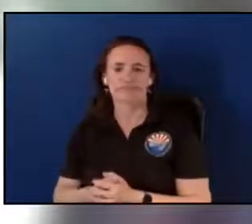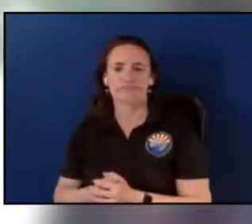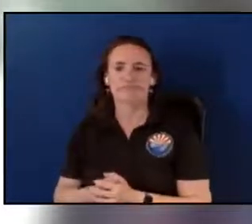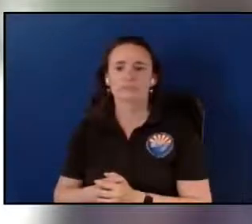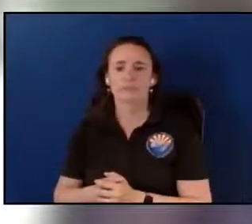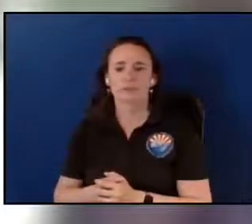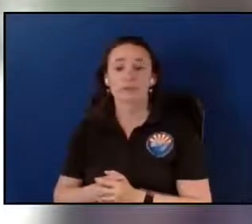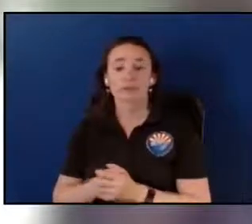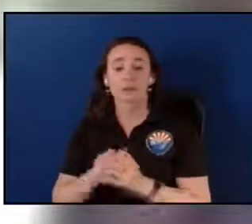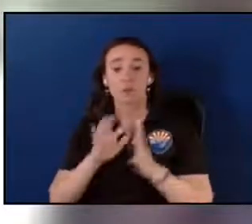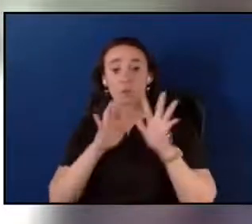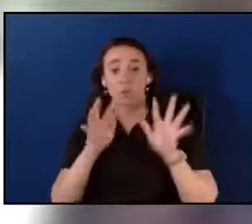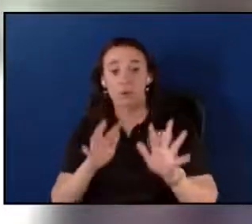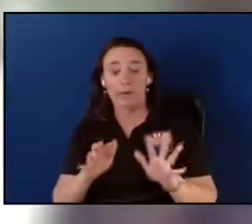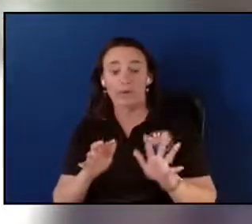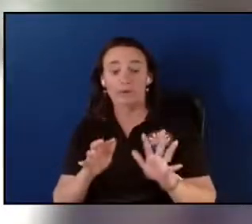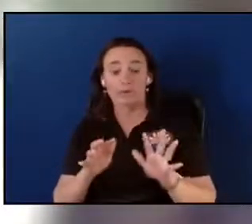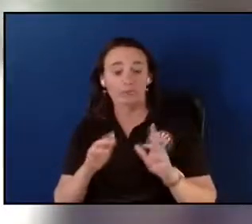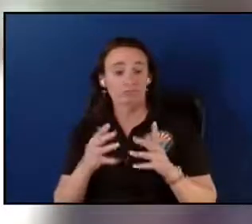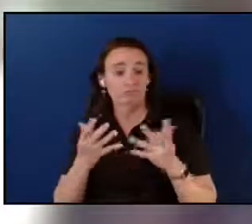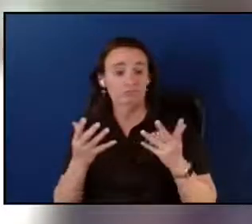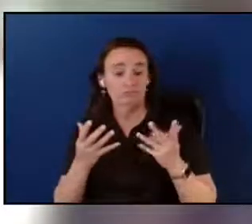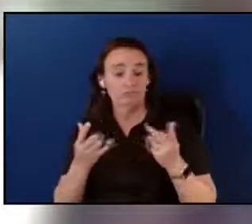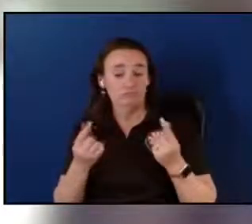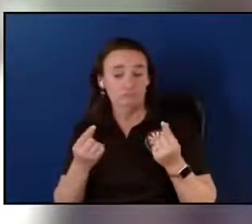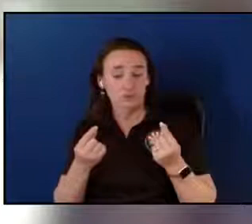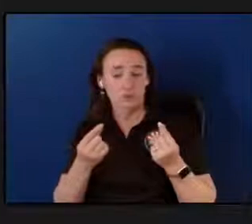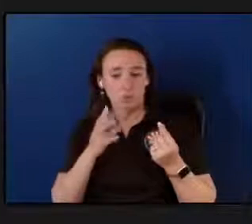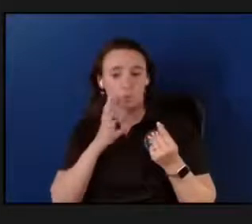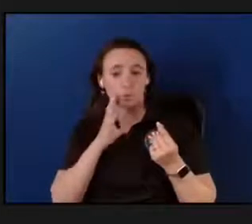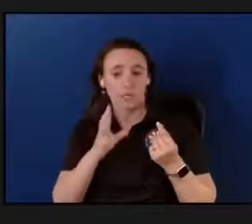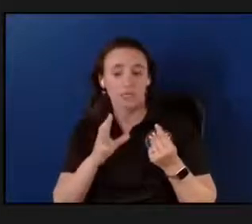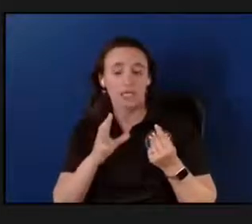the driving factor for us for tomorrow.